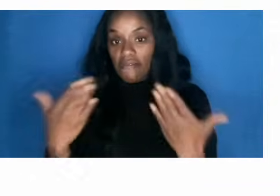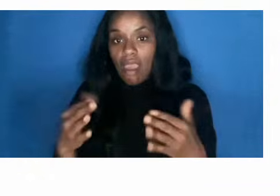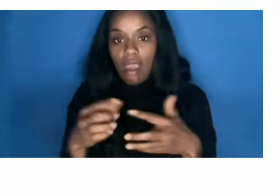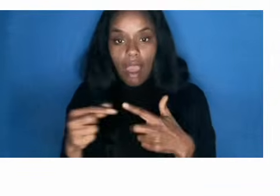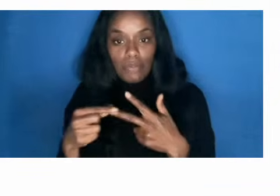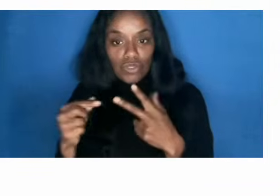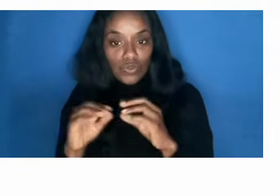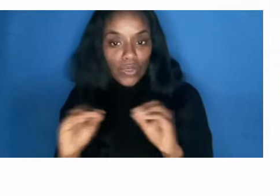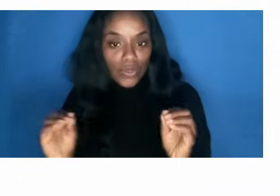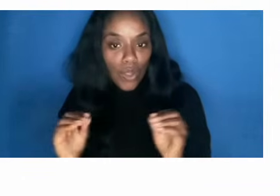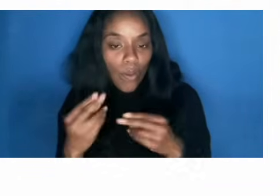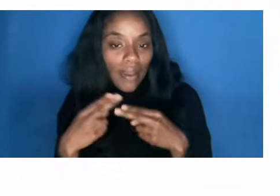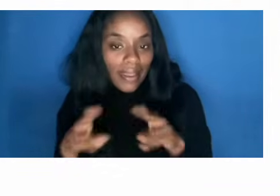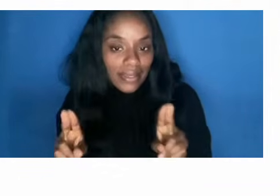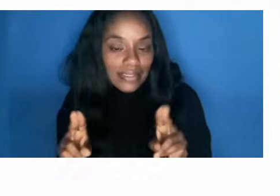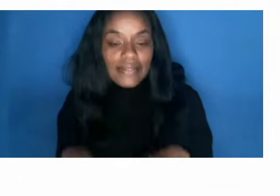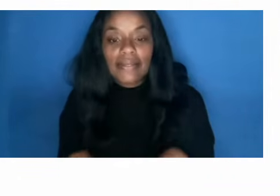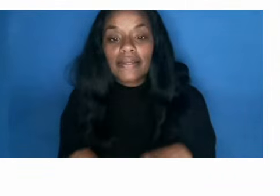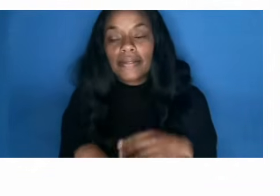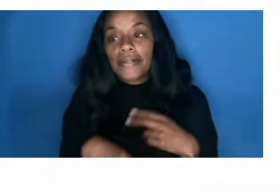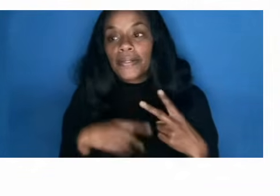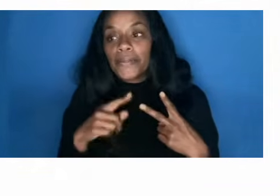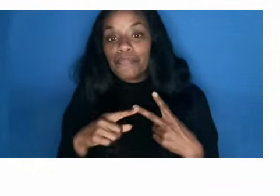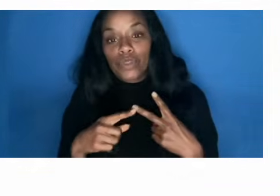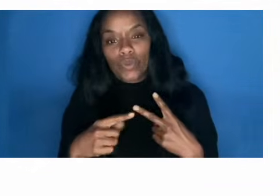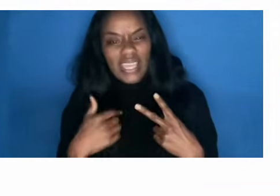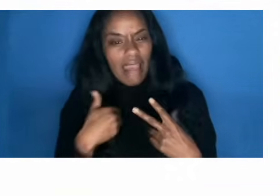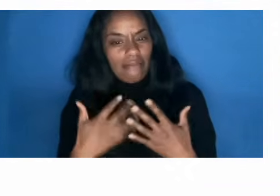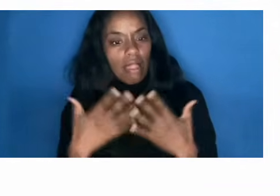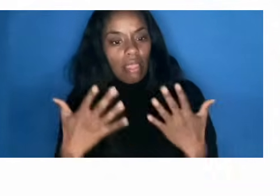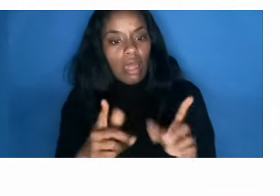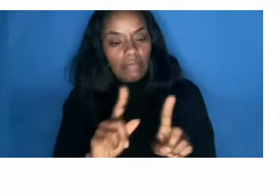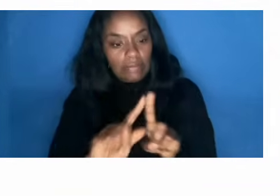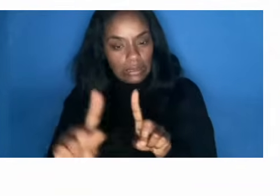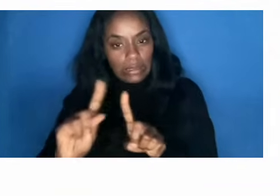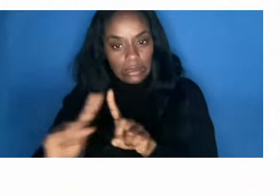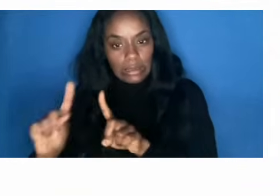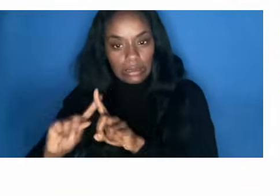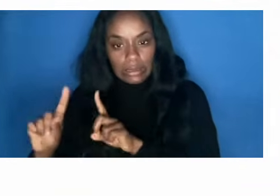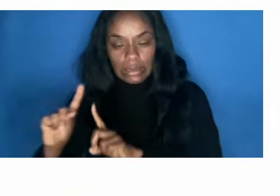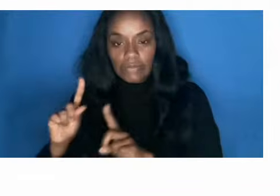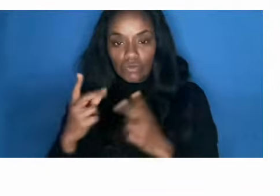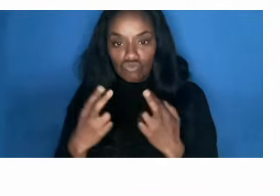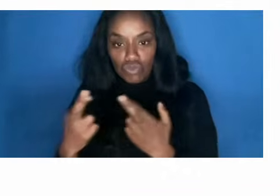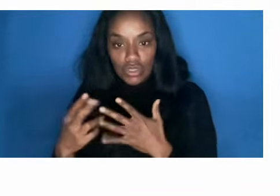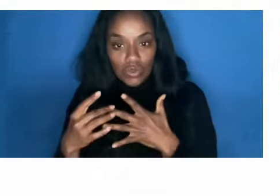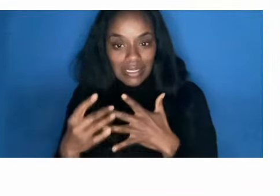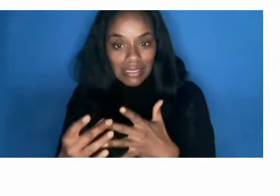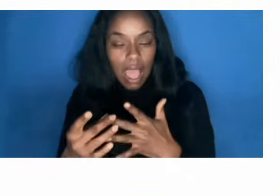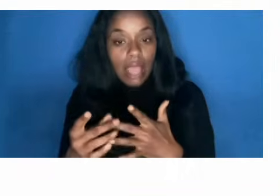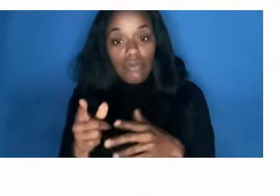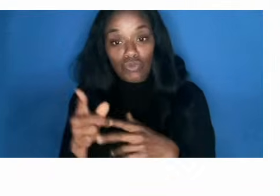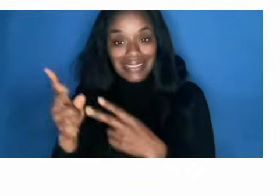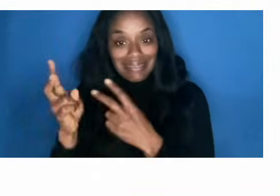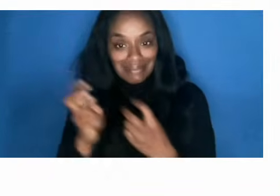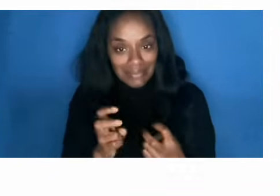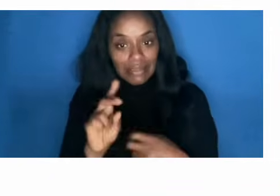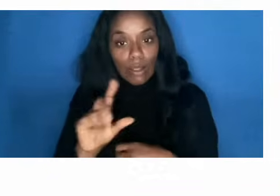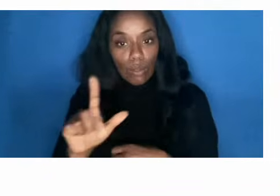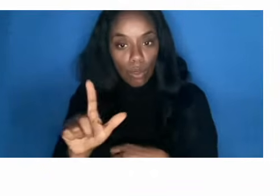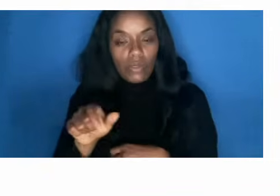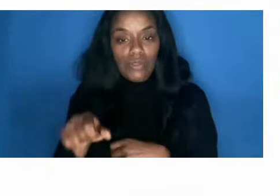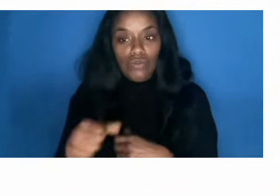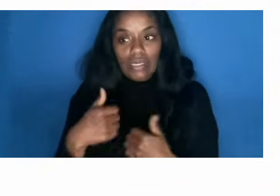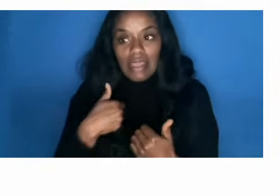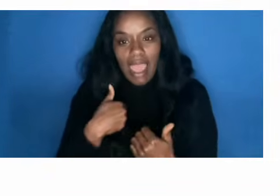and alternatives. We have just a lot of different resource guides that you also can download so that you can have